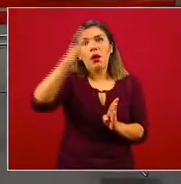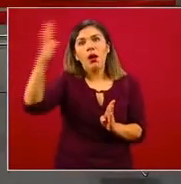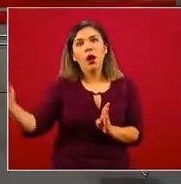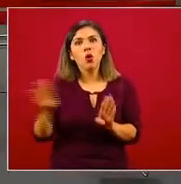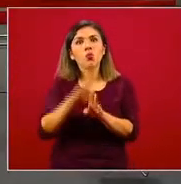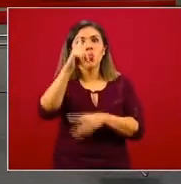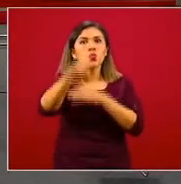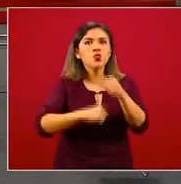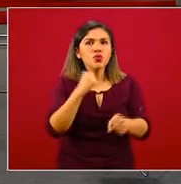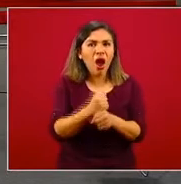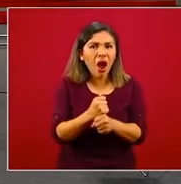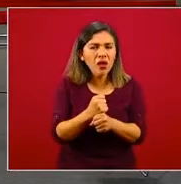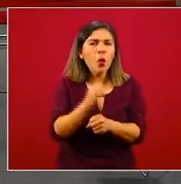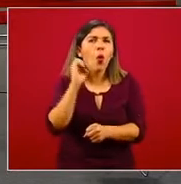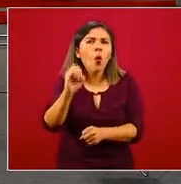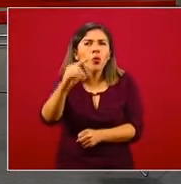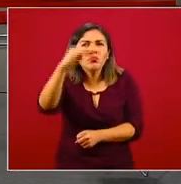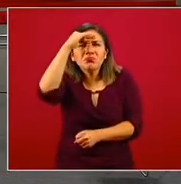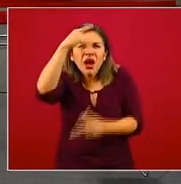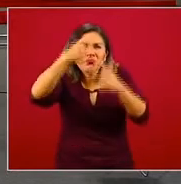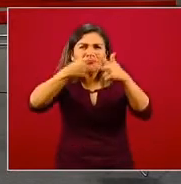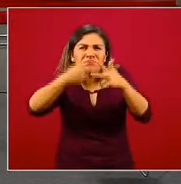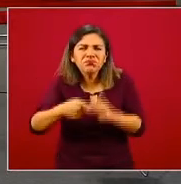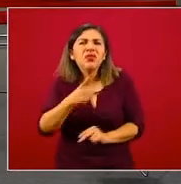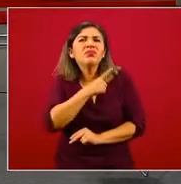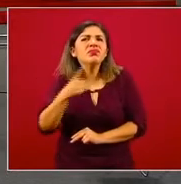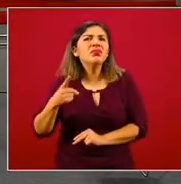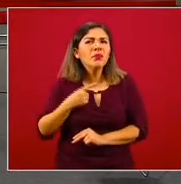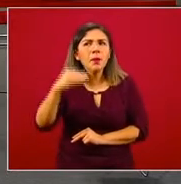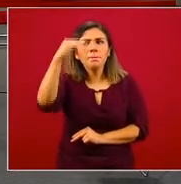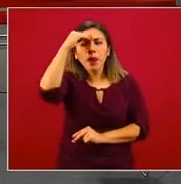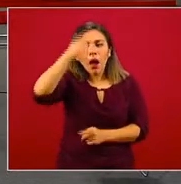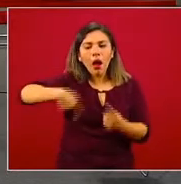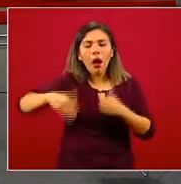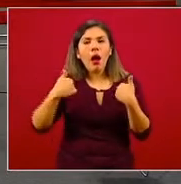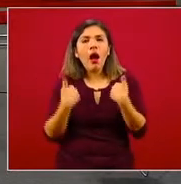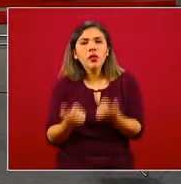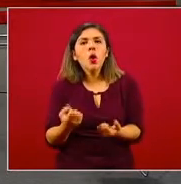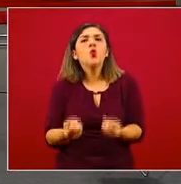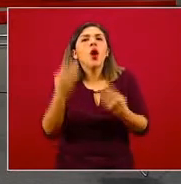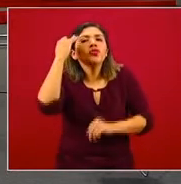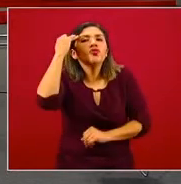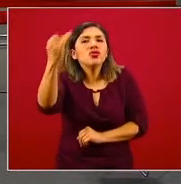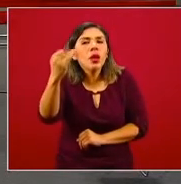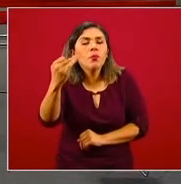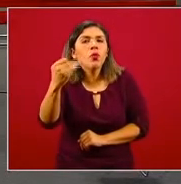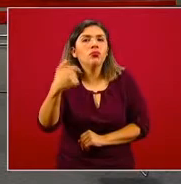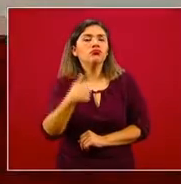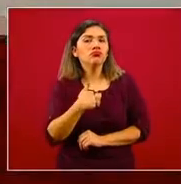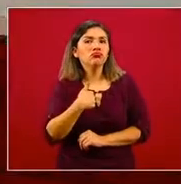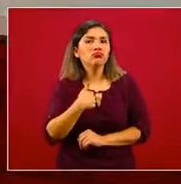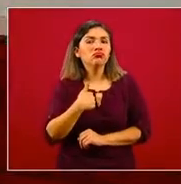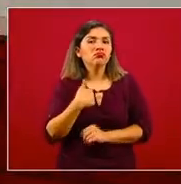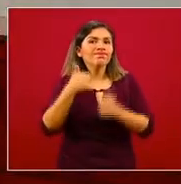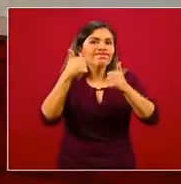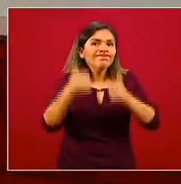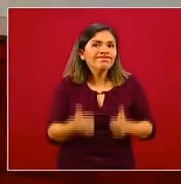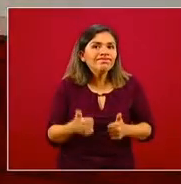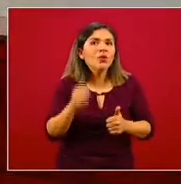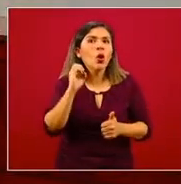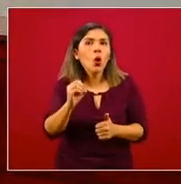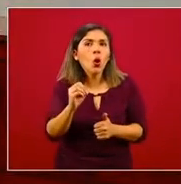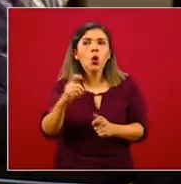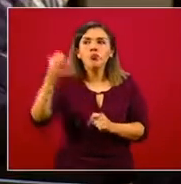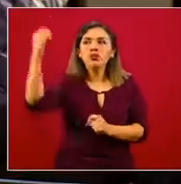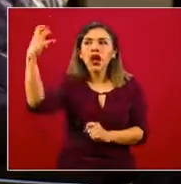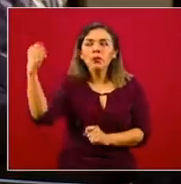menos, scheme qué expectativa might debemos tener take del tiempo en el over que vamos a the estar rest of the year? For how long con